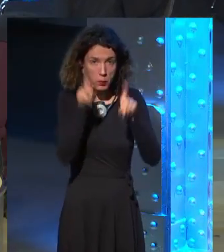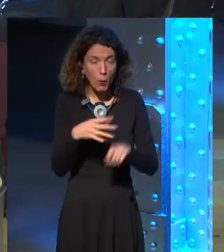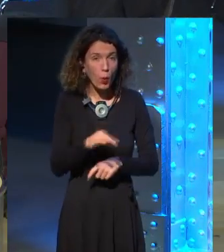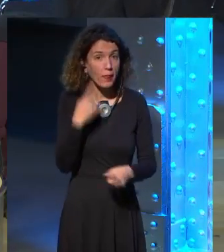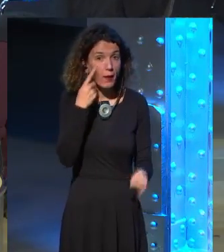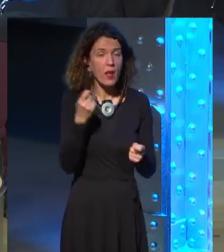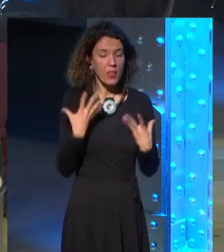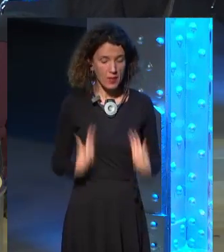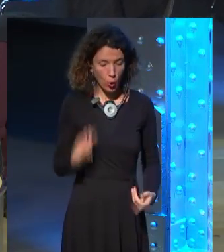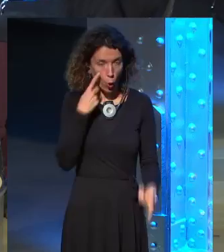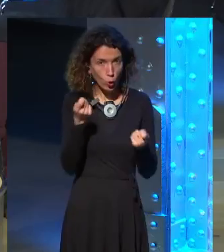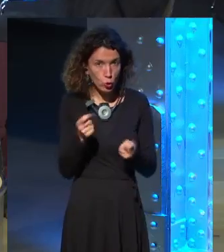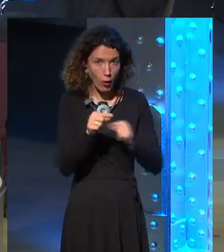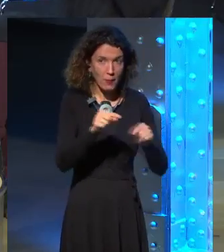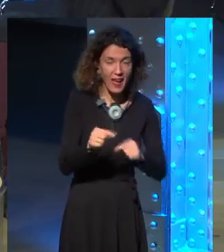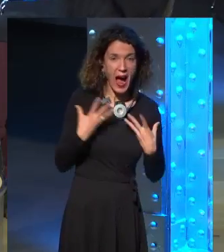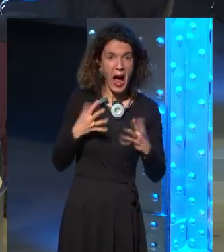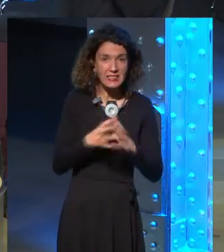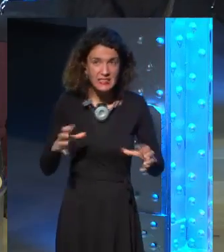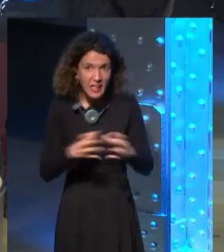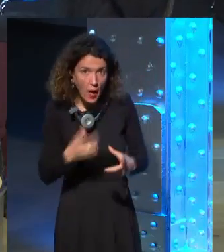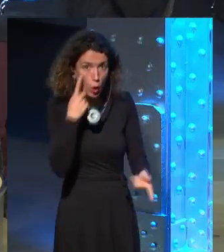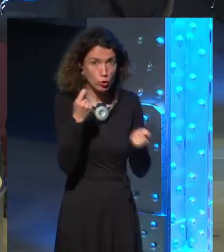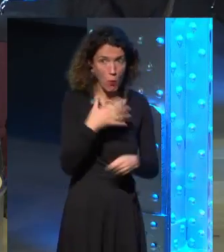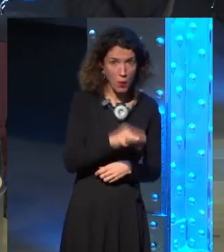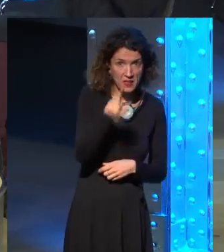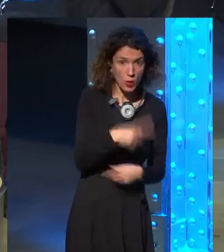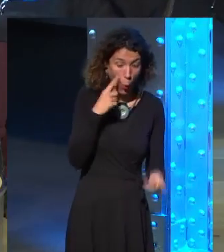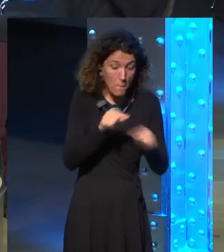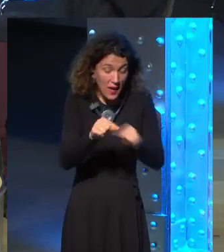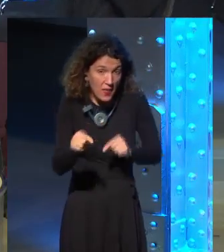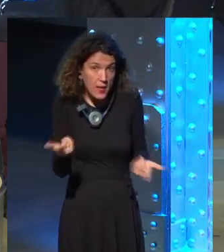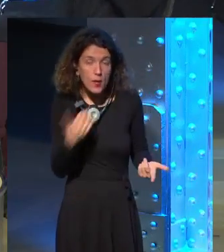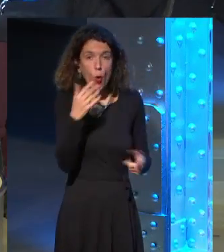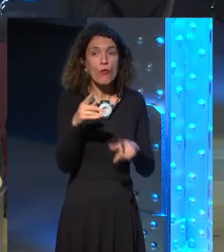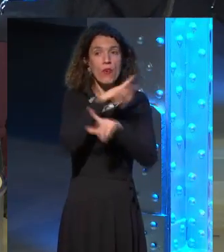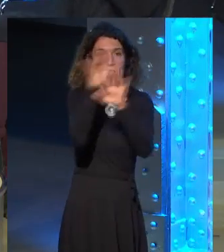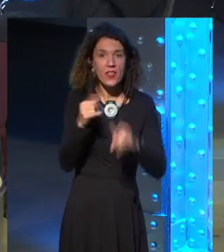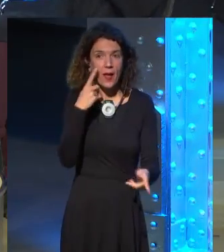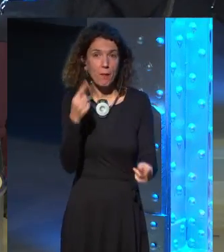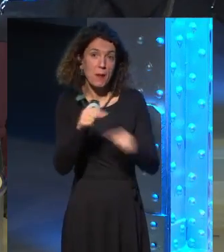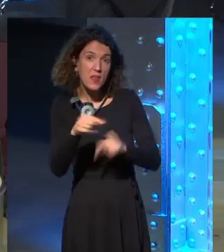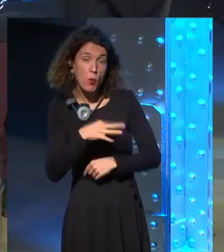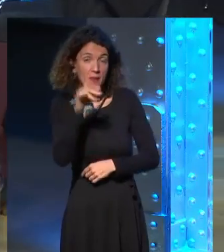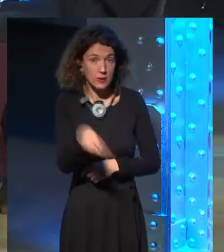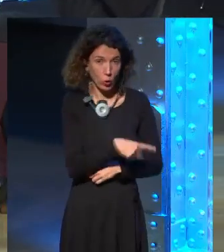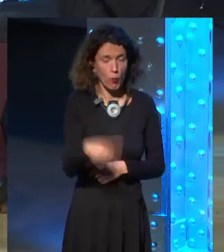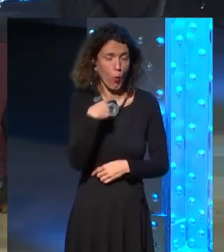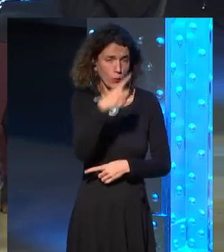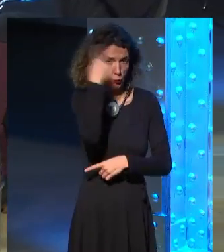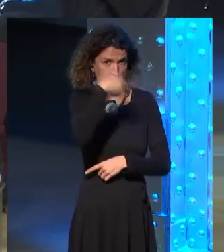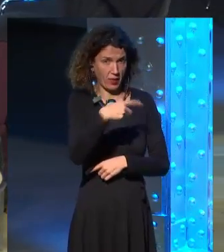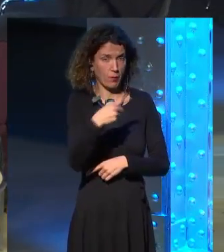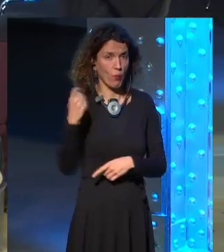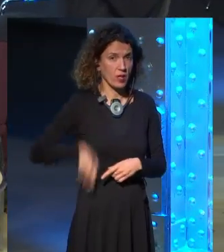we are experiencing happiness. We can measure depression and we can measure anxiety. Therefore, we should be